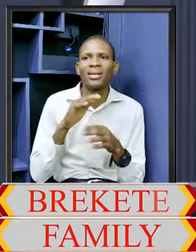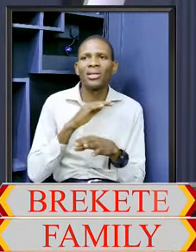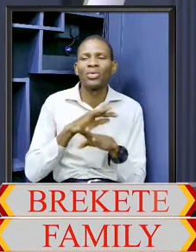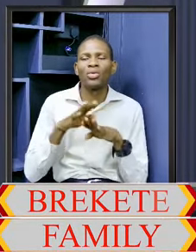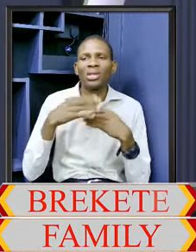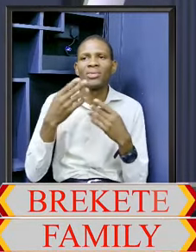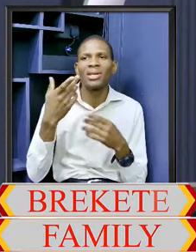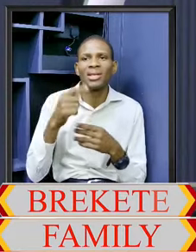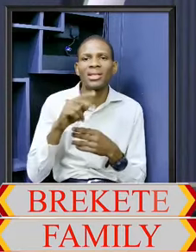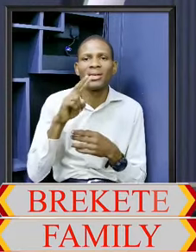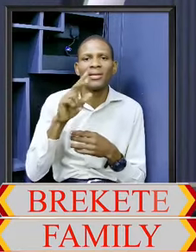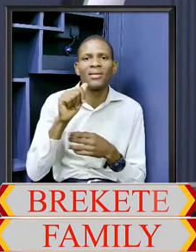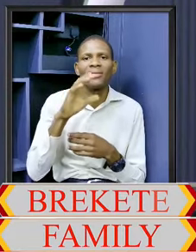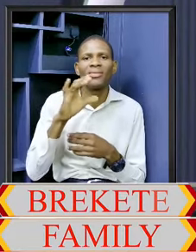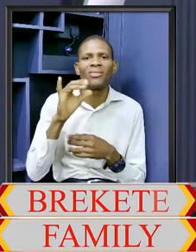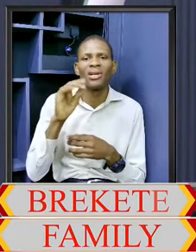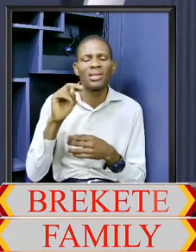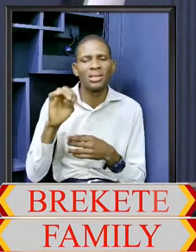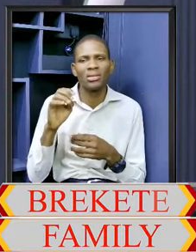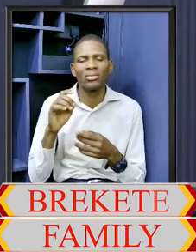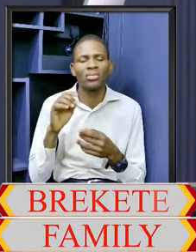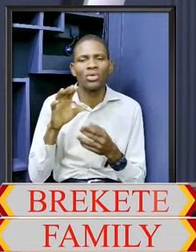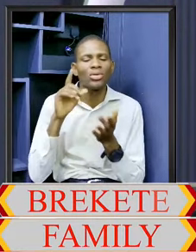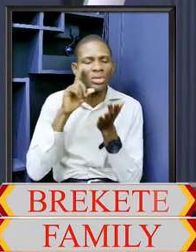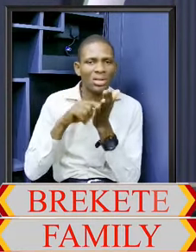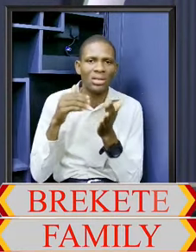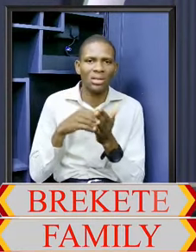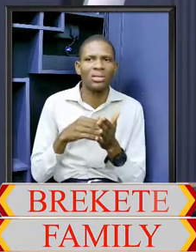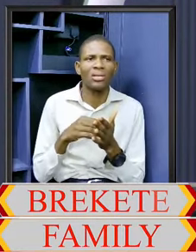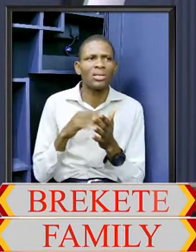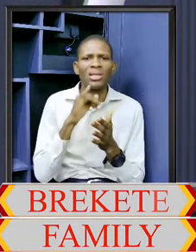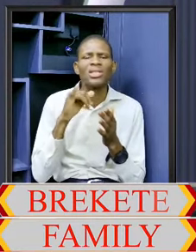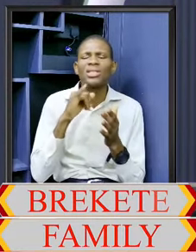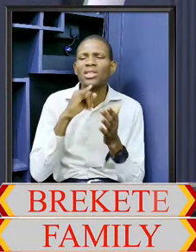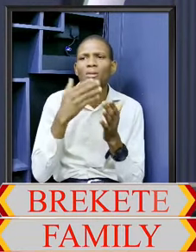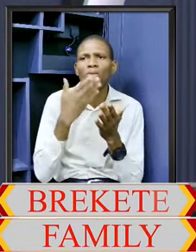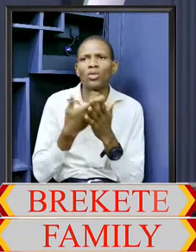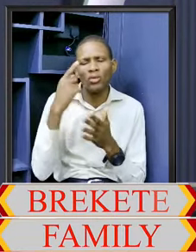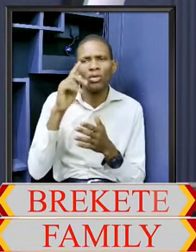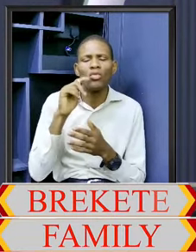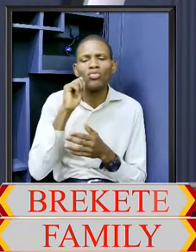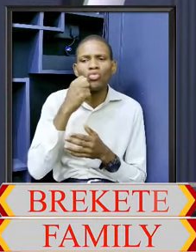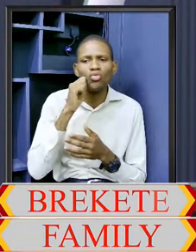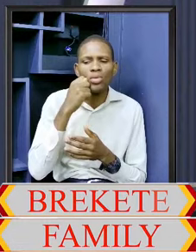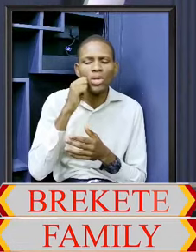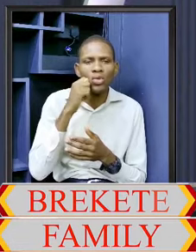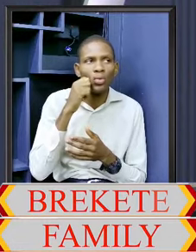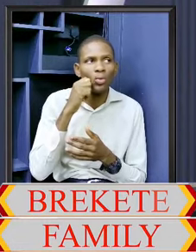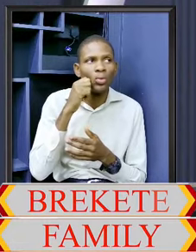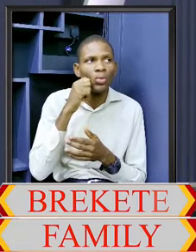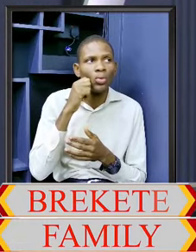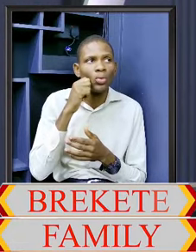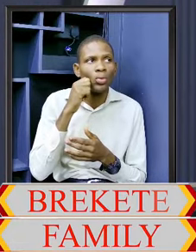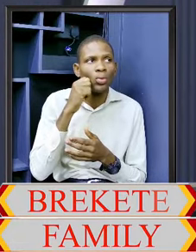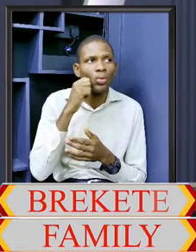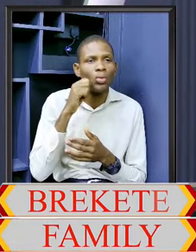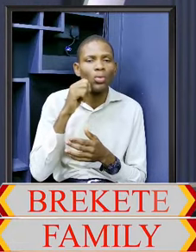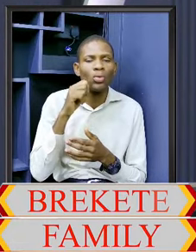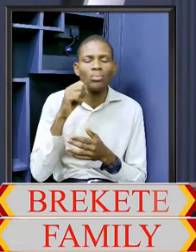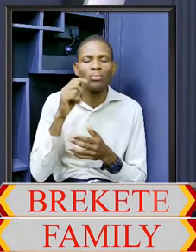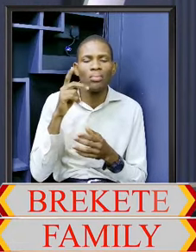even vaccine. You don't vaccine your chicken. And again. Then somebody also asks whether it is good for tomato, whether it go work for tomato